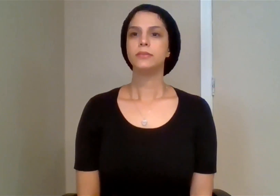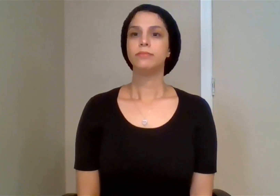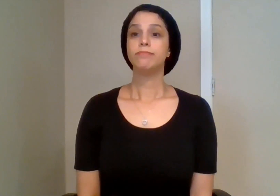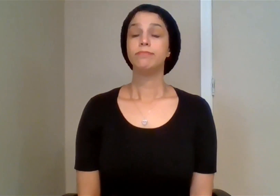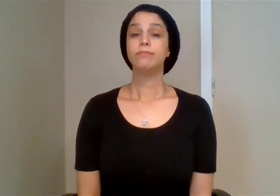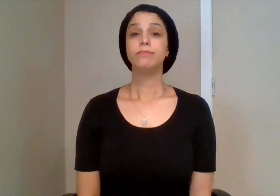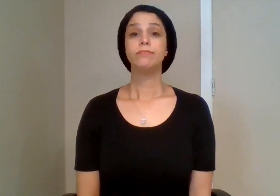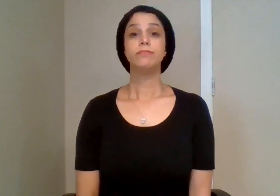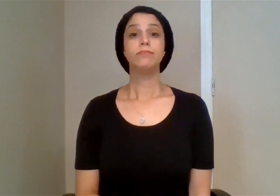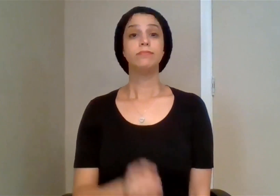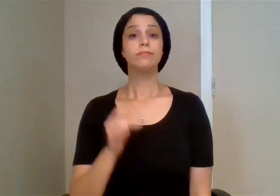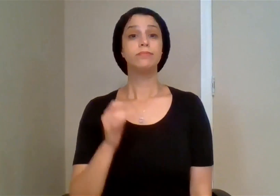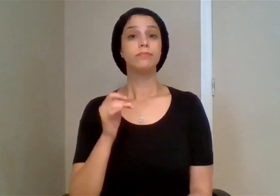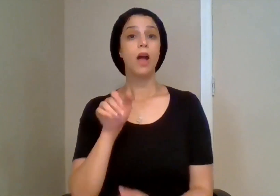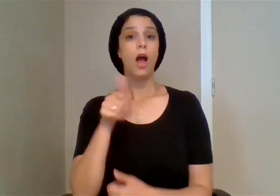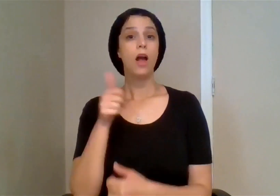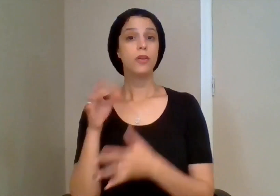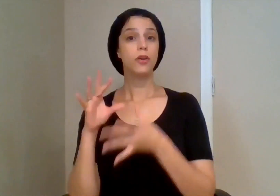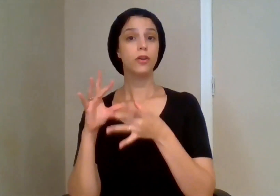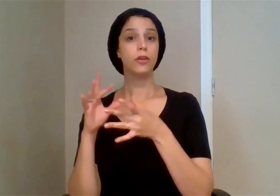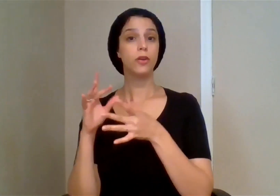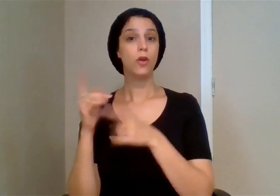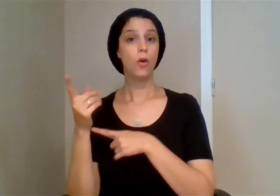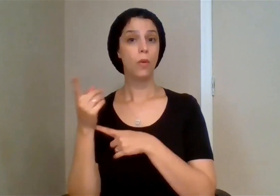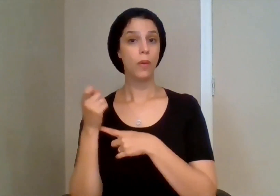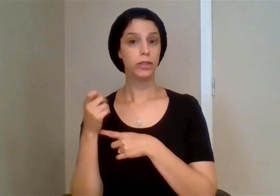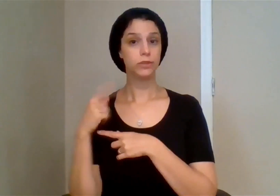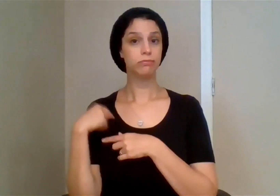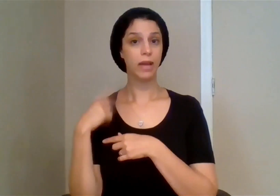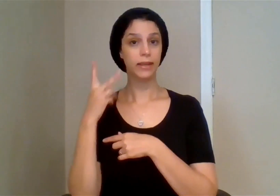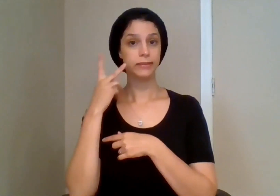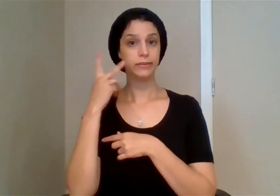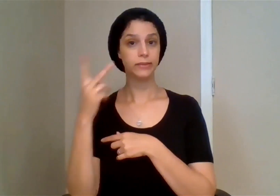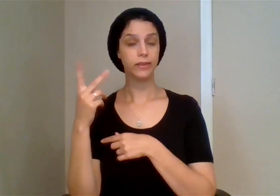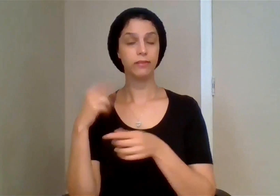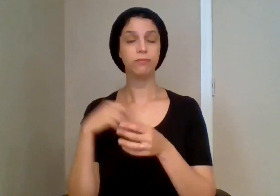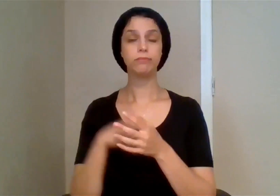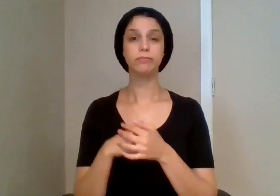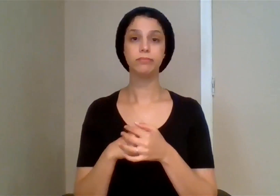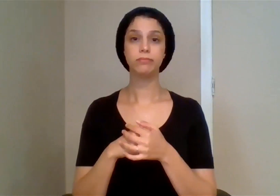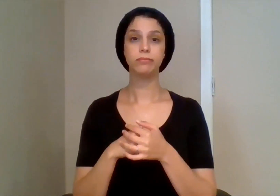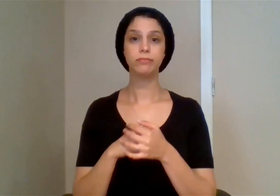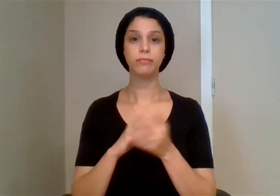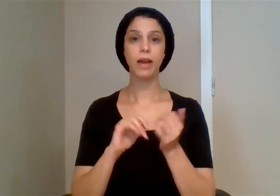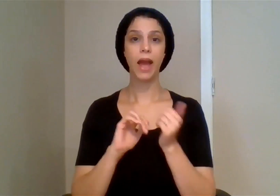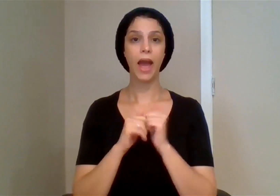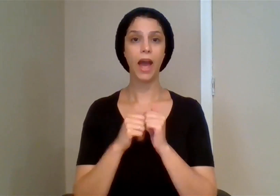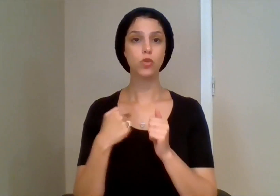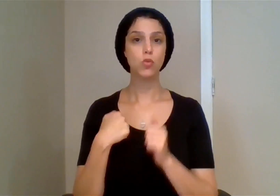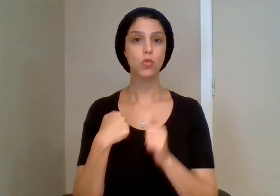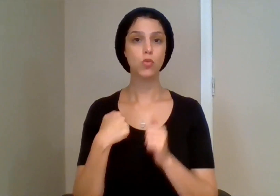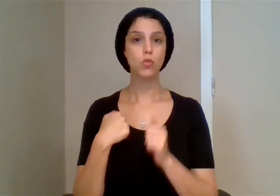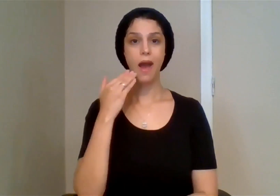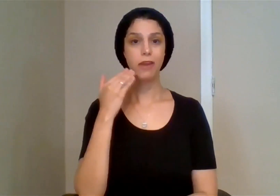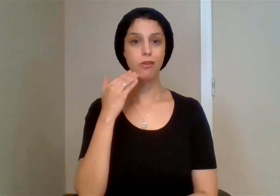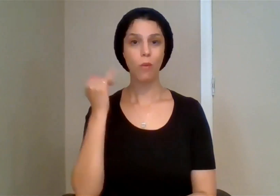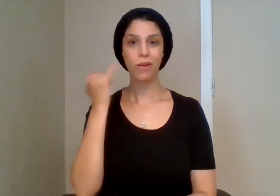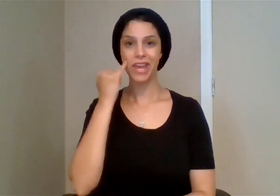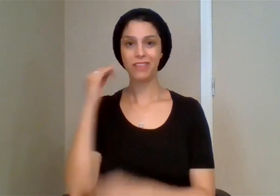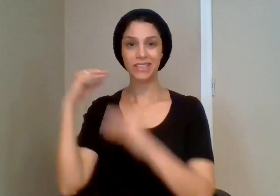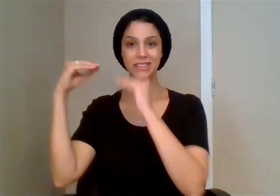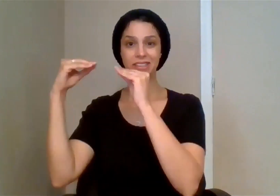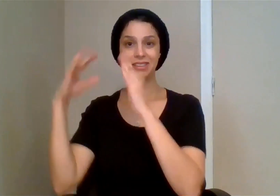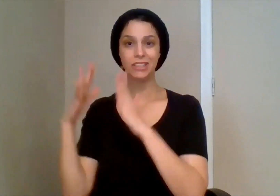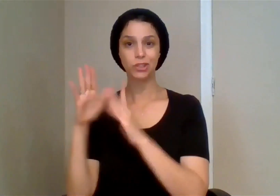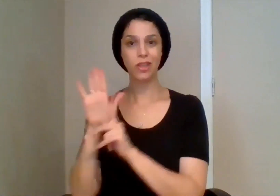One other question that I've seen kind of come up a couple times is, how do I tell if the teacher has received my assignment?